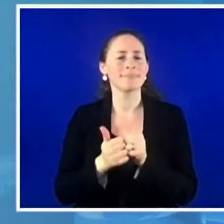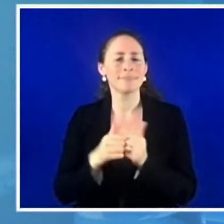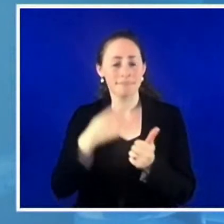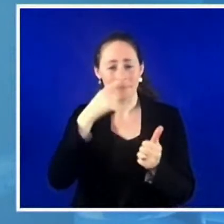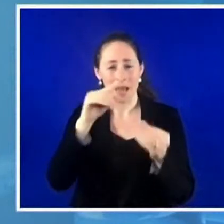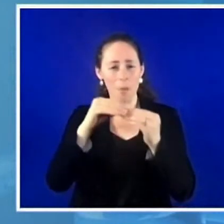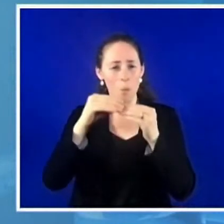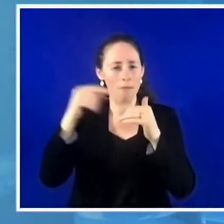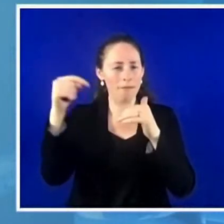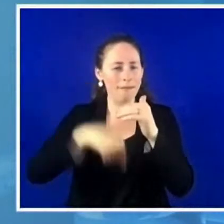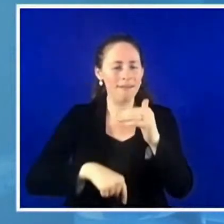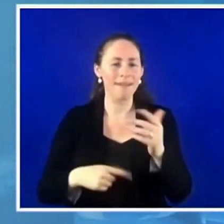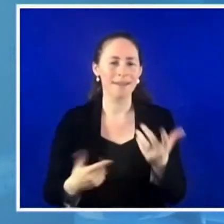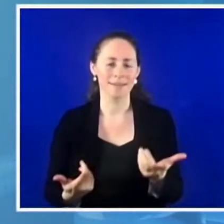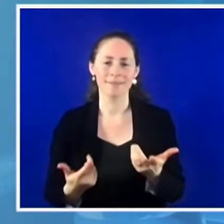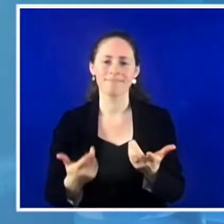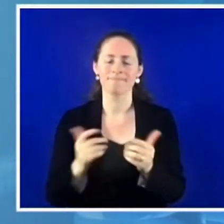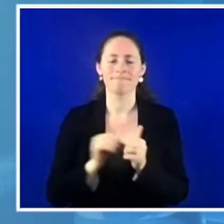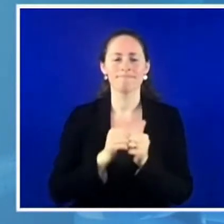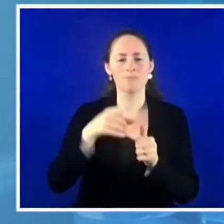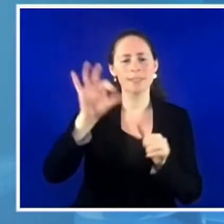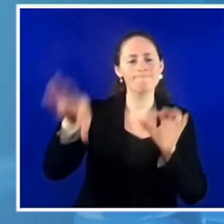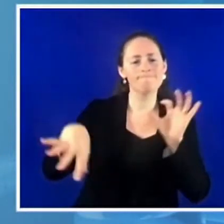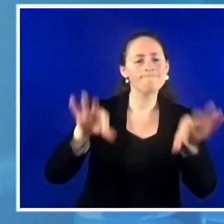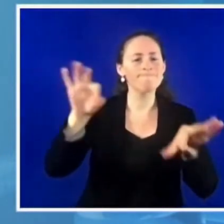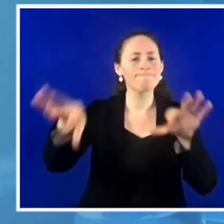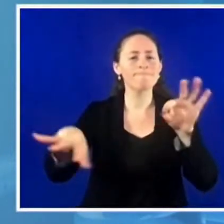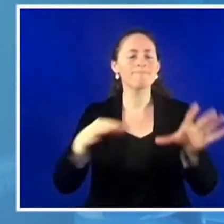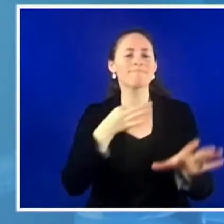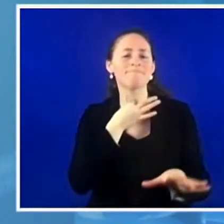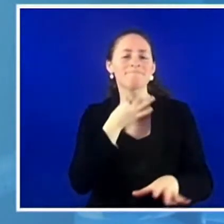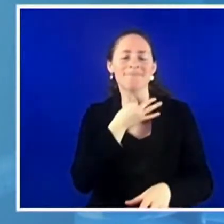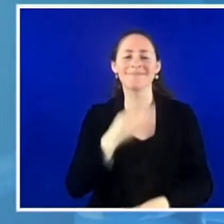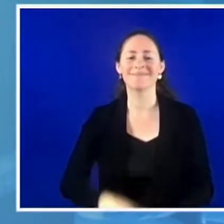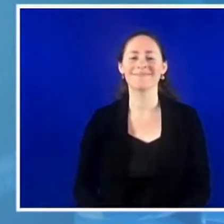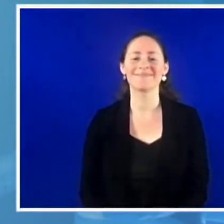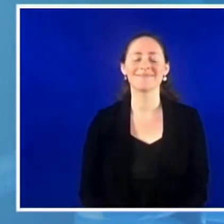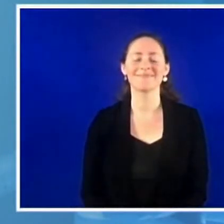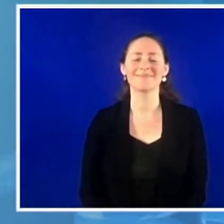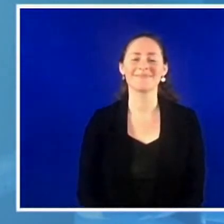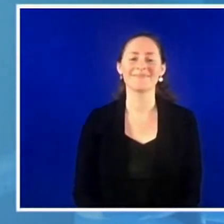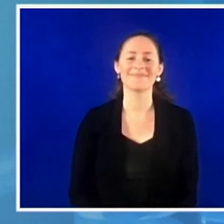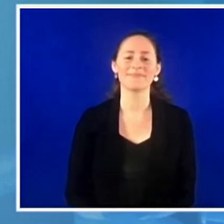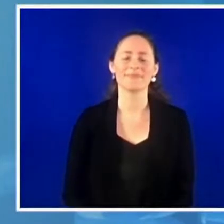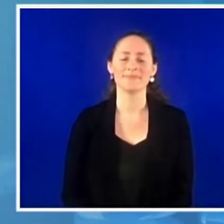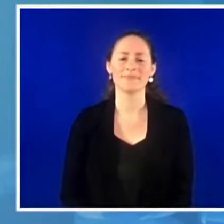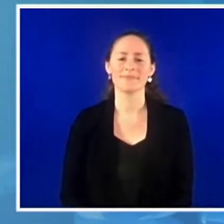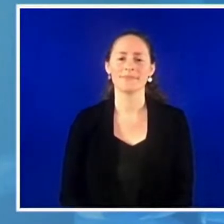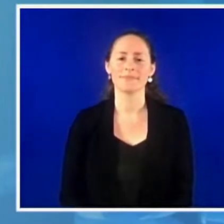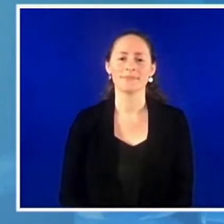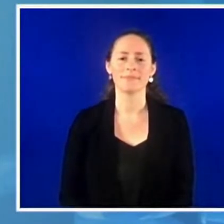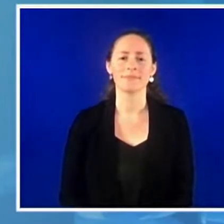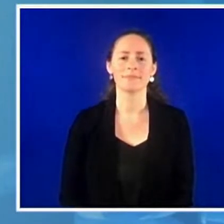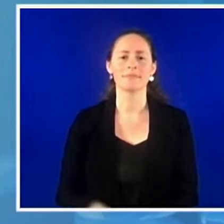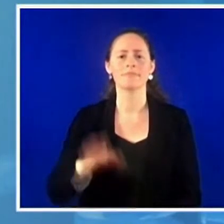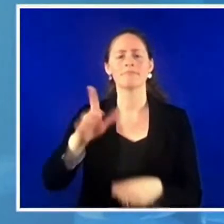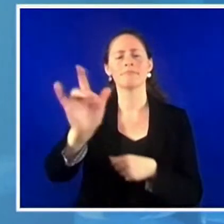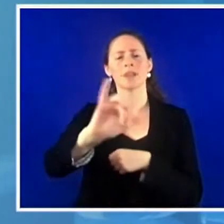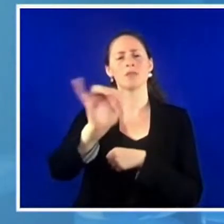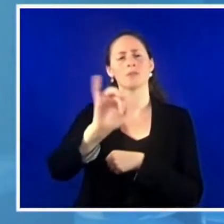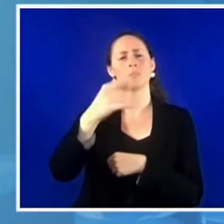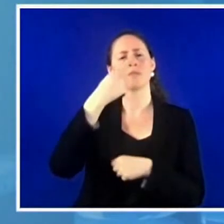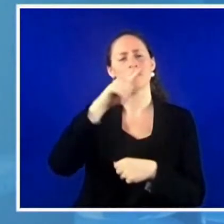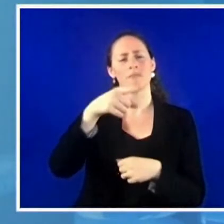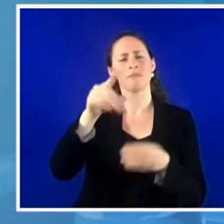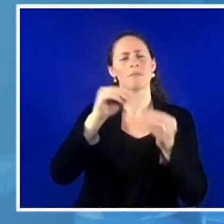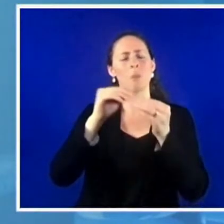planting some of those seeds in your conversations with patients. And then I'd also love for you to mention a little bit about some of the community work that you are both